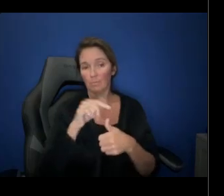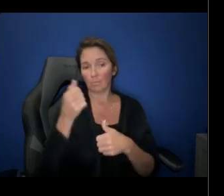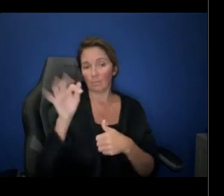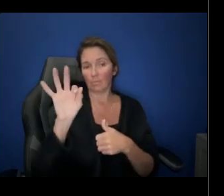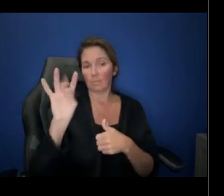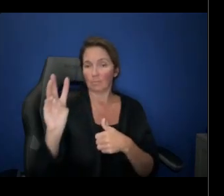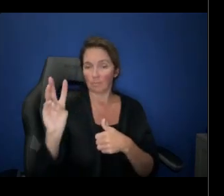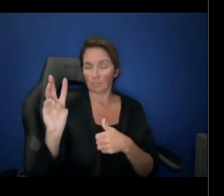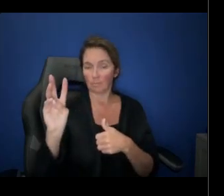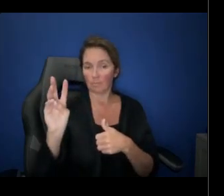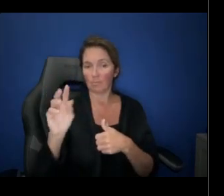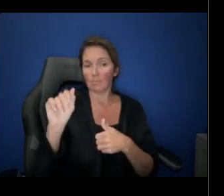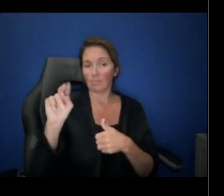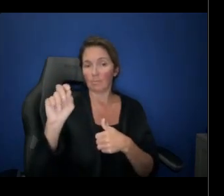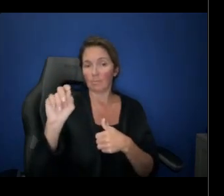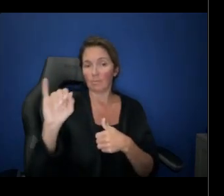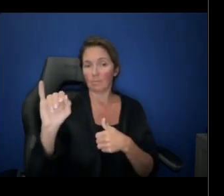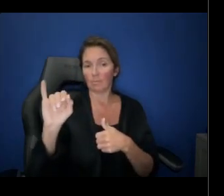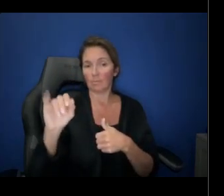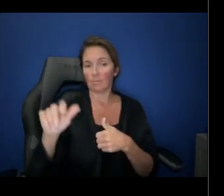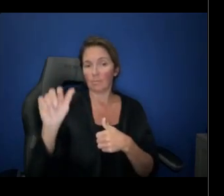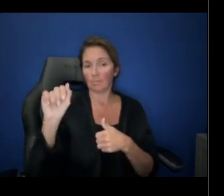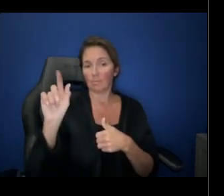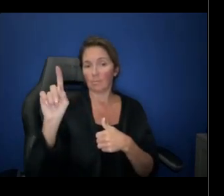1986 ANSI